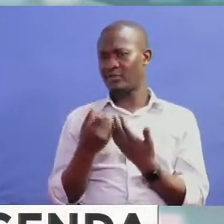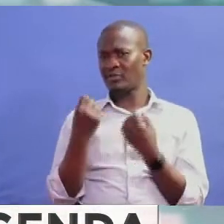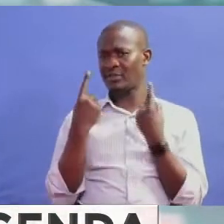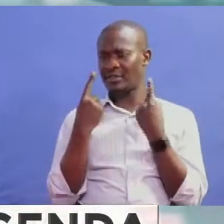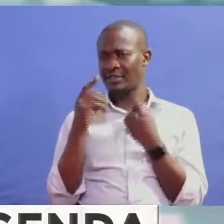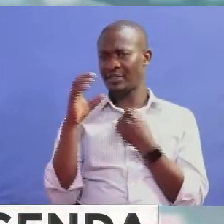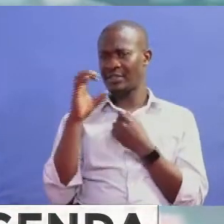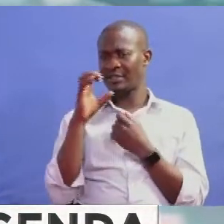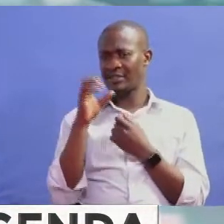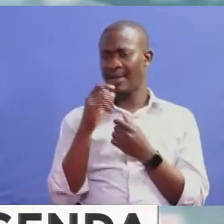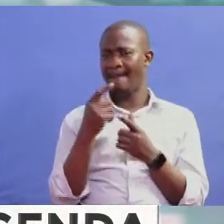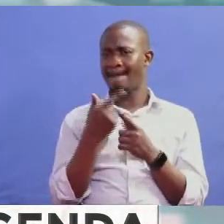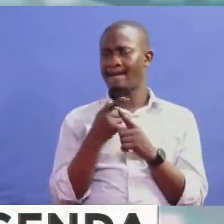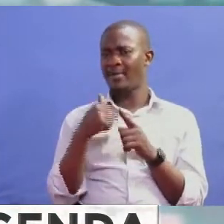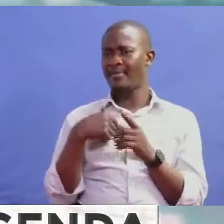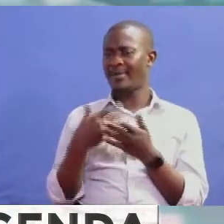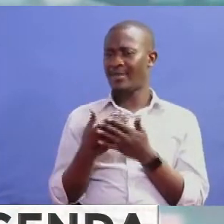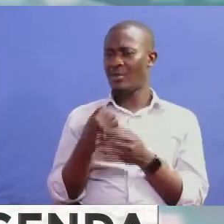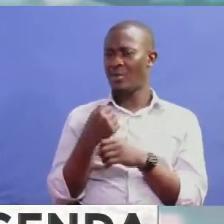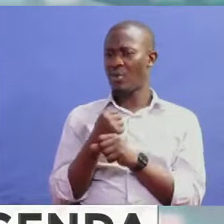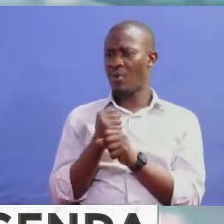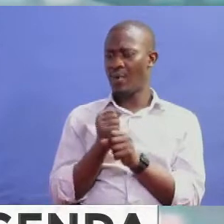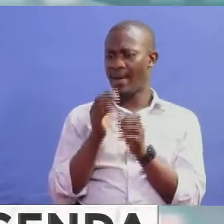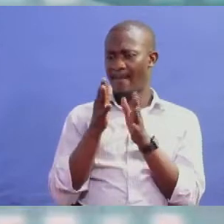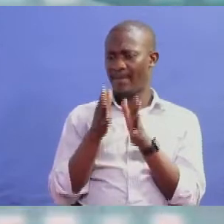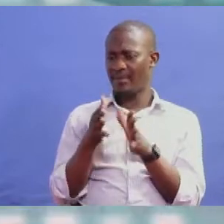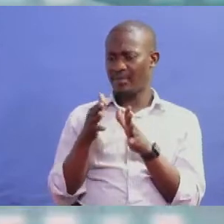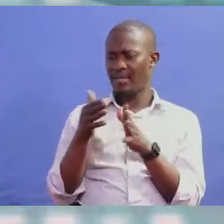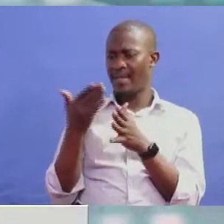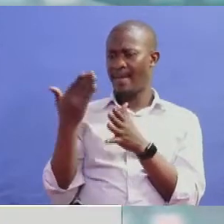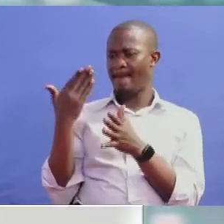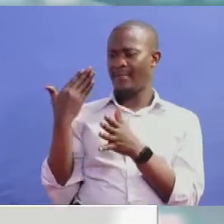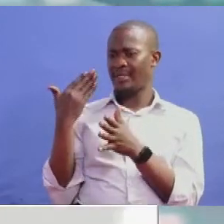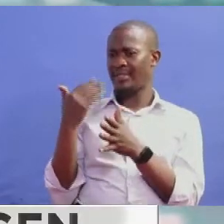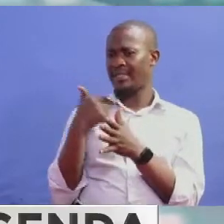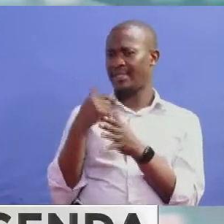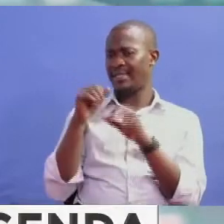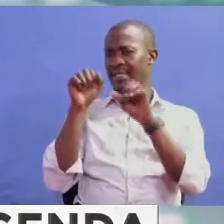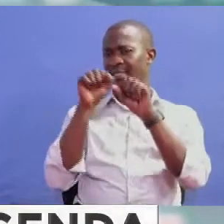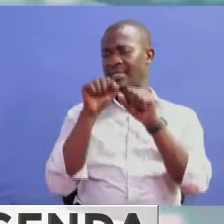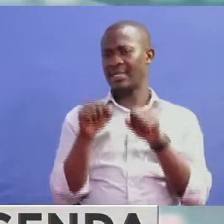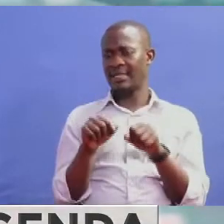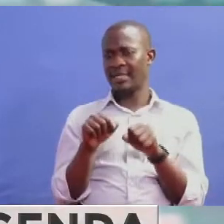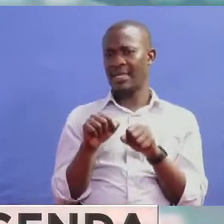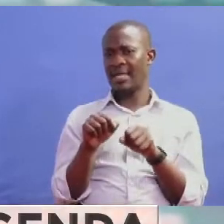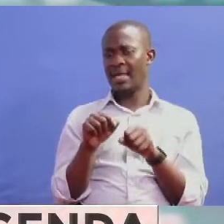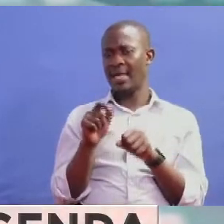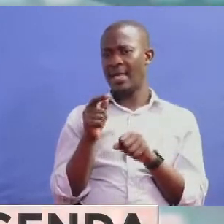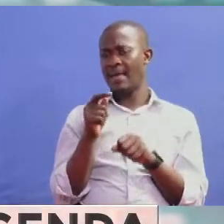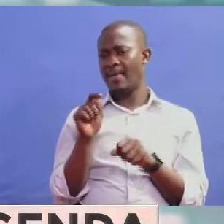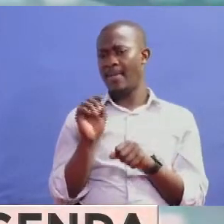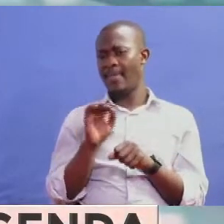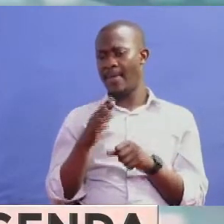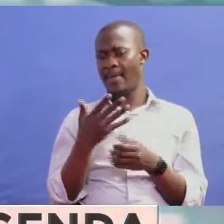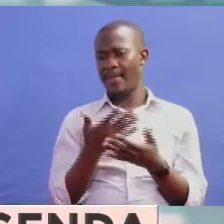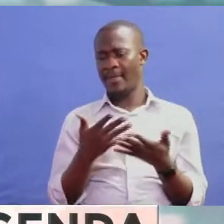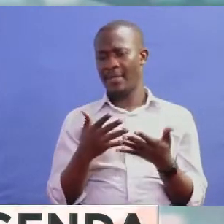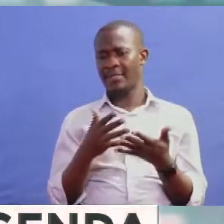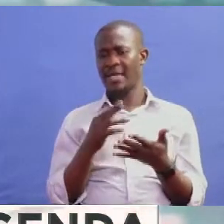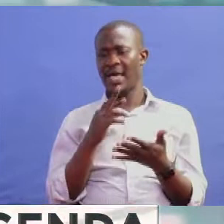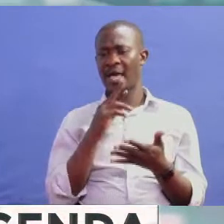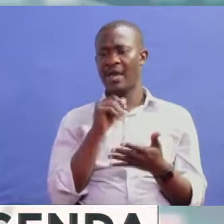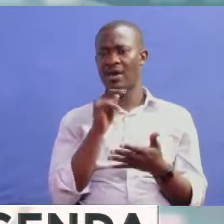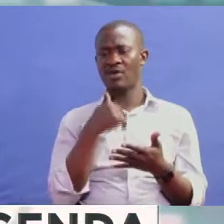customers. But the operations person at the back end, the system, the products are not